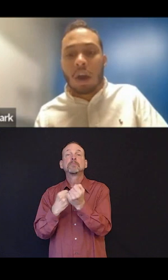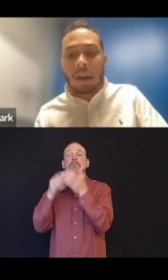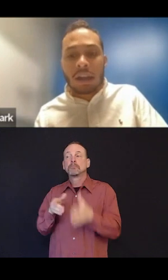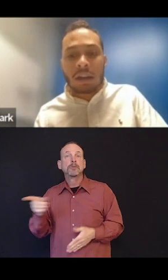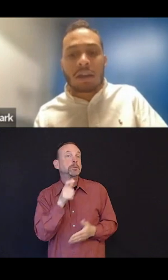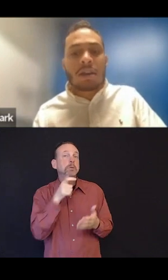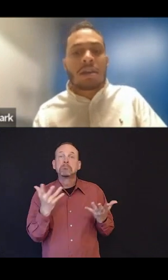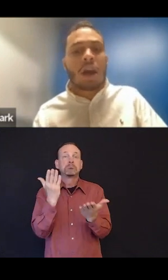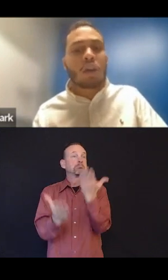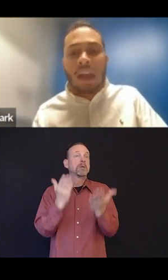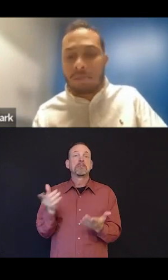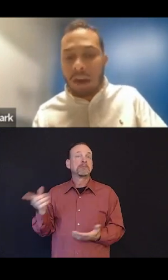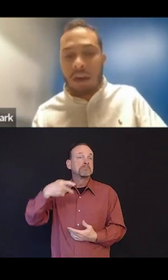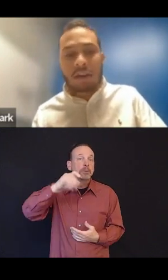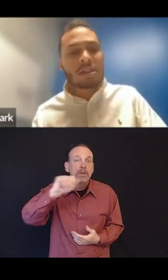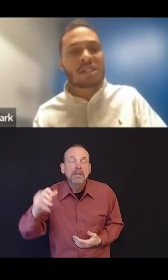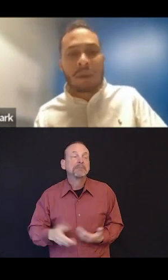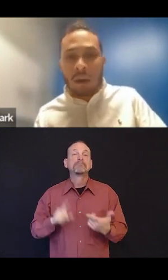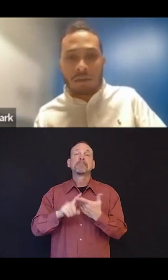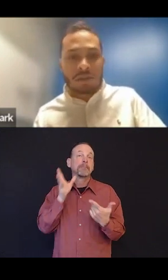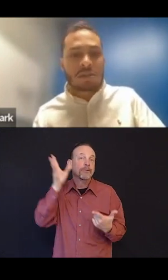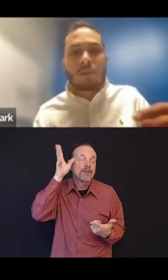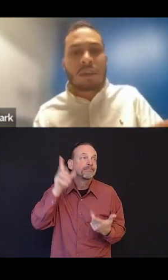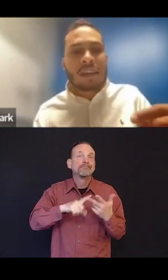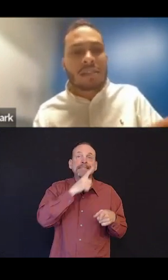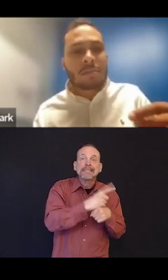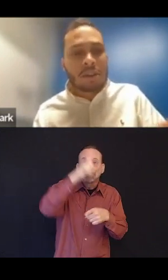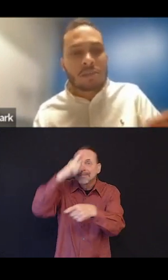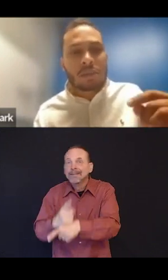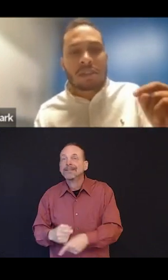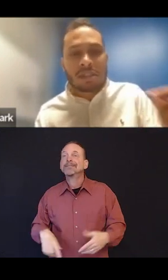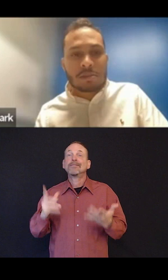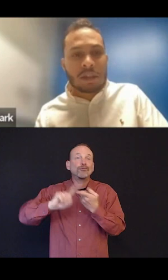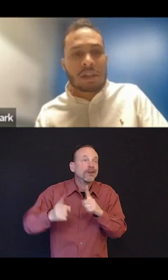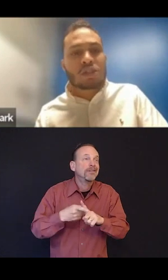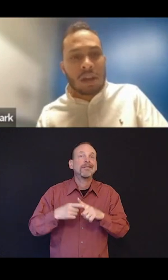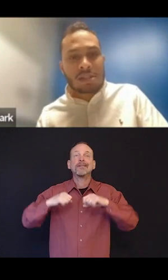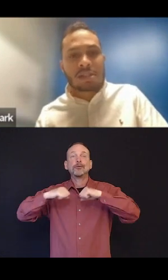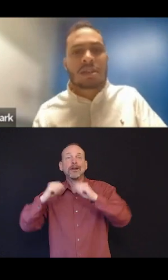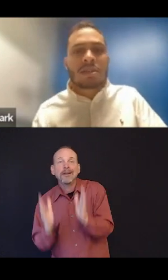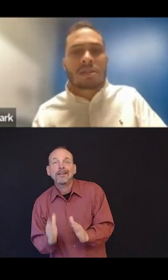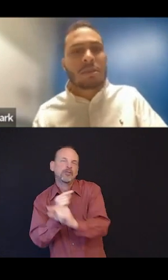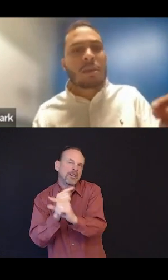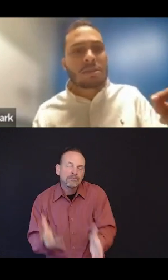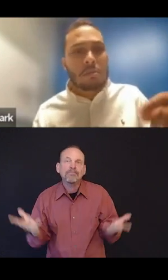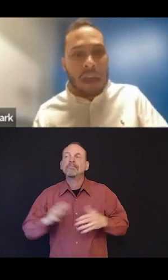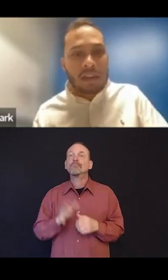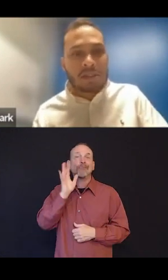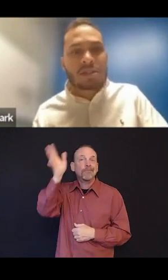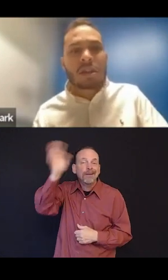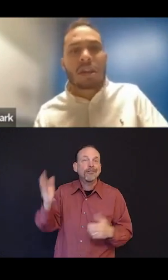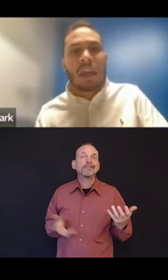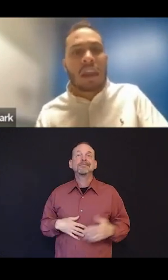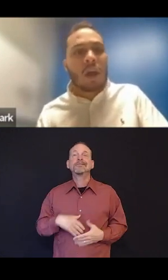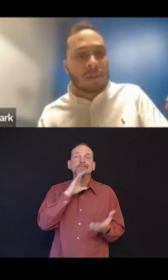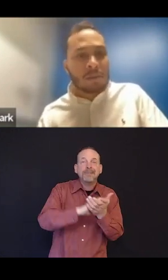a guardian, a grandparent, a spouse, someone that the person with the disability trusts to be able to